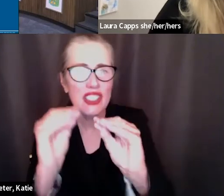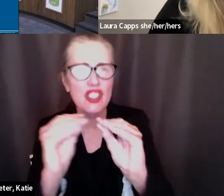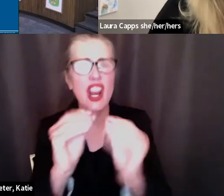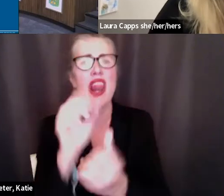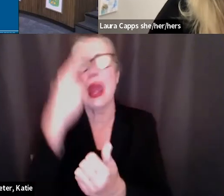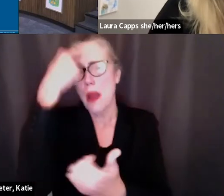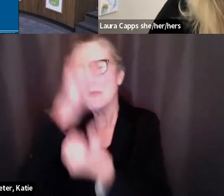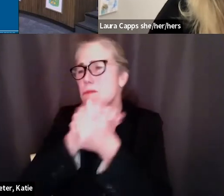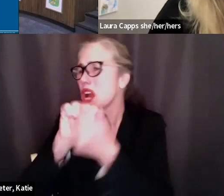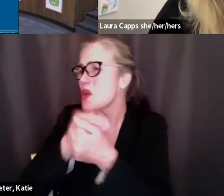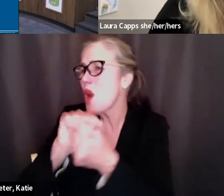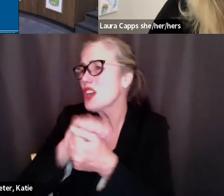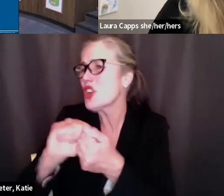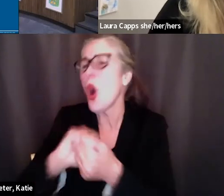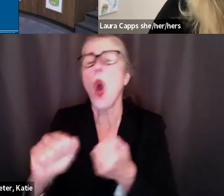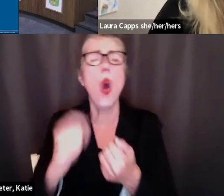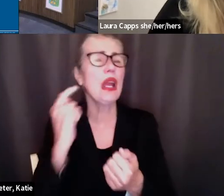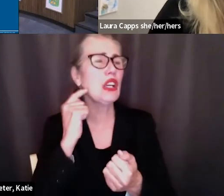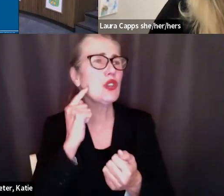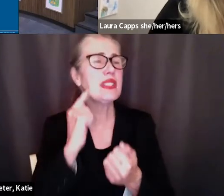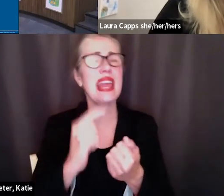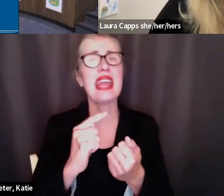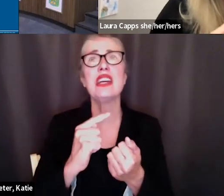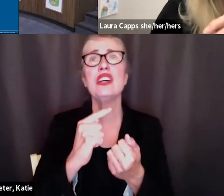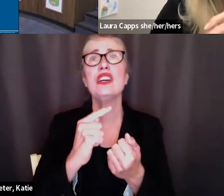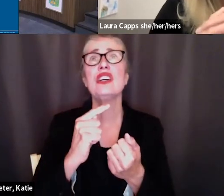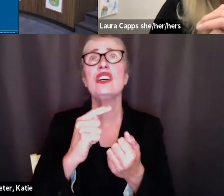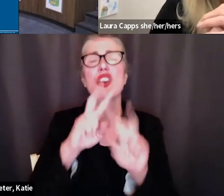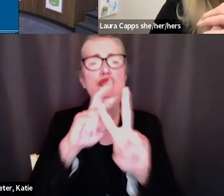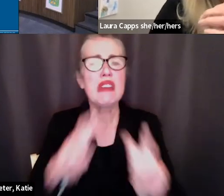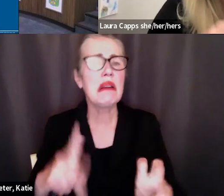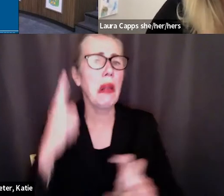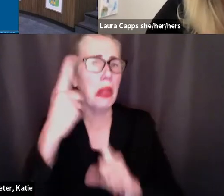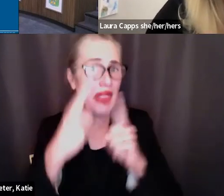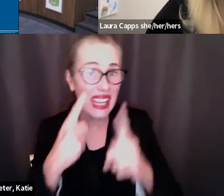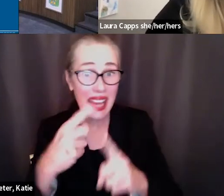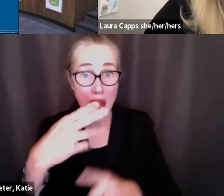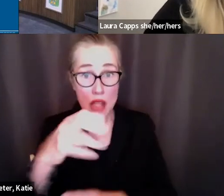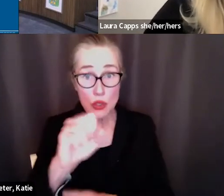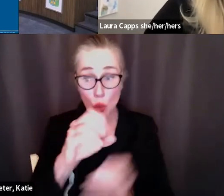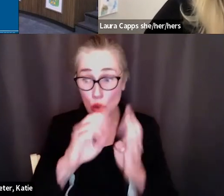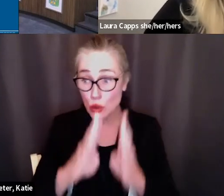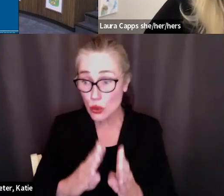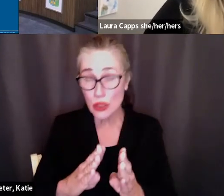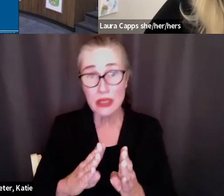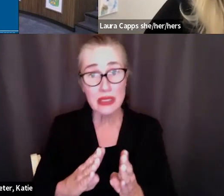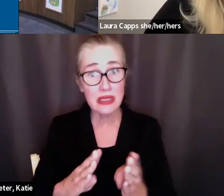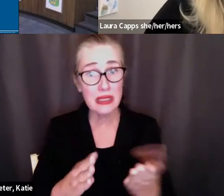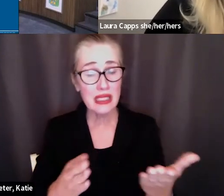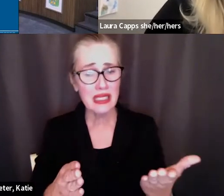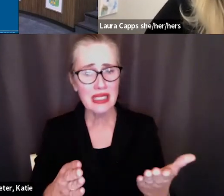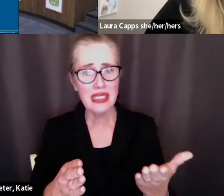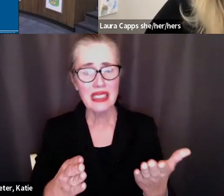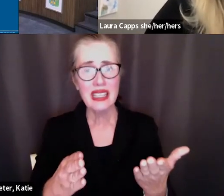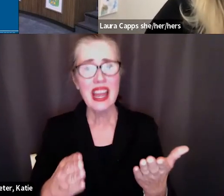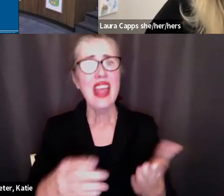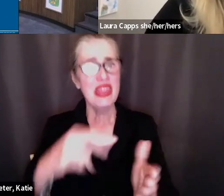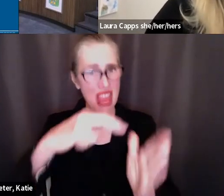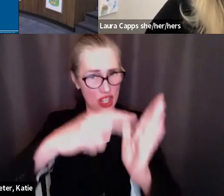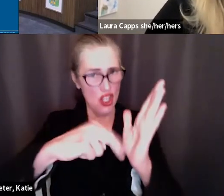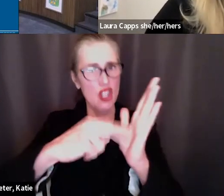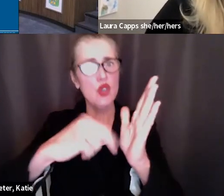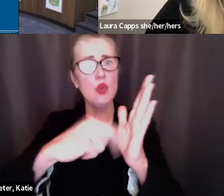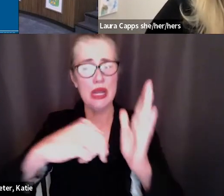no critical thinking uh i think uh school high school students should read the good luck archipelago that